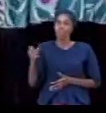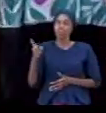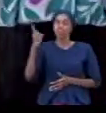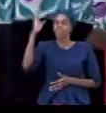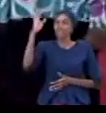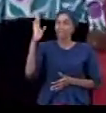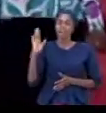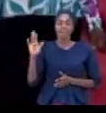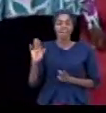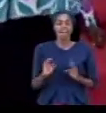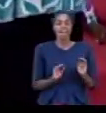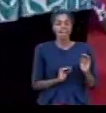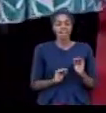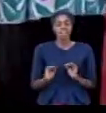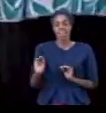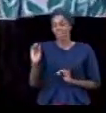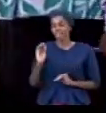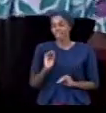Jehovah,